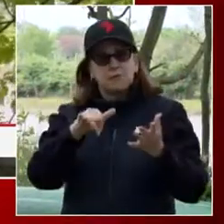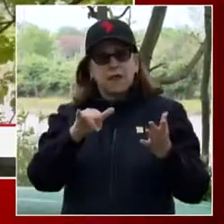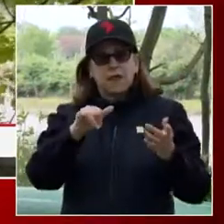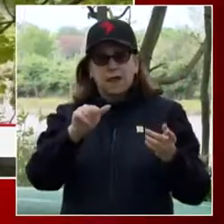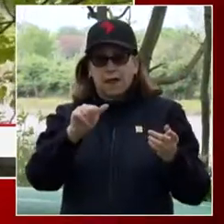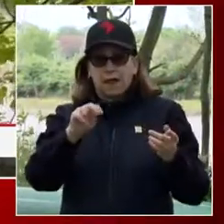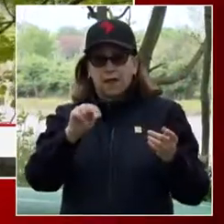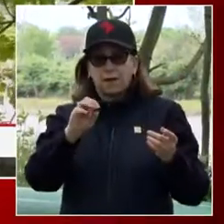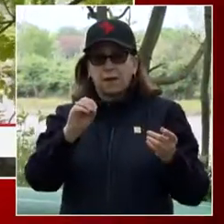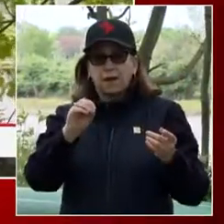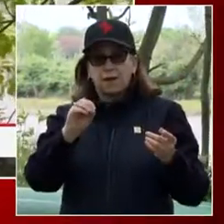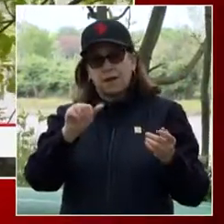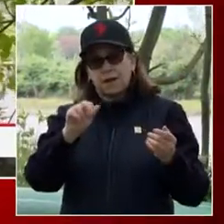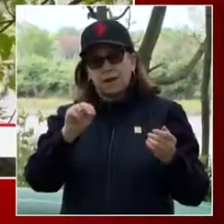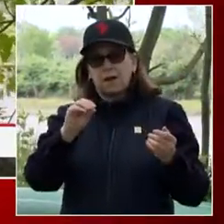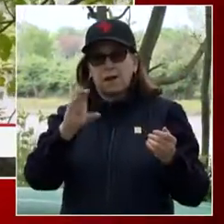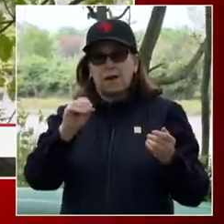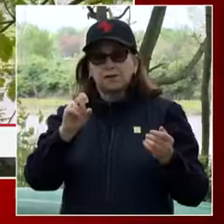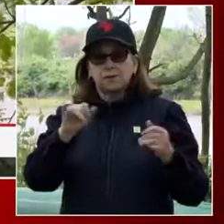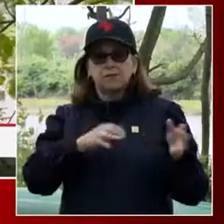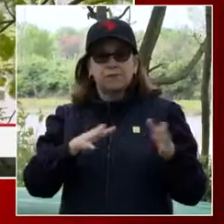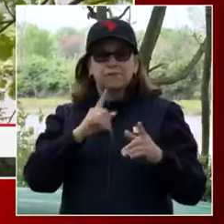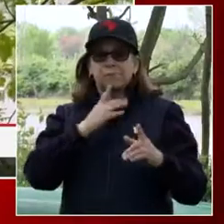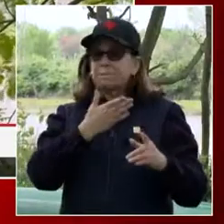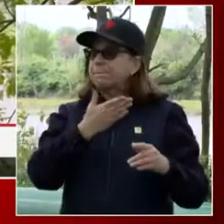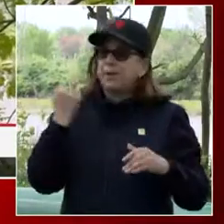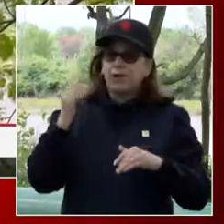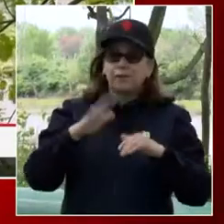50 years. Thank you.